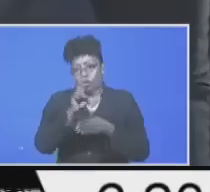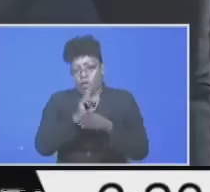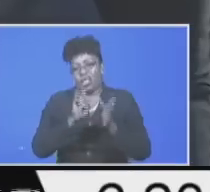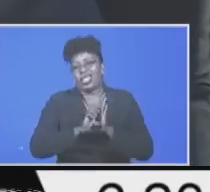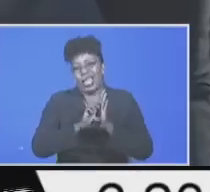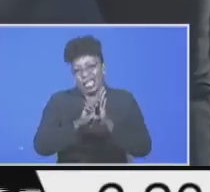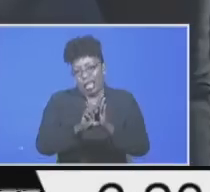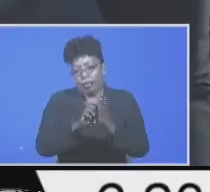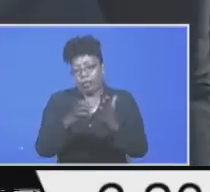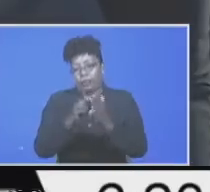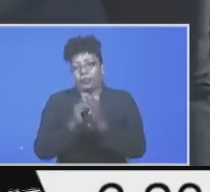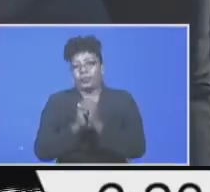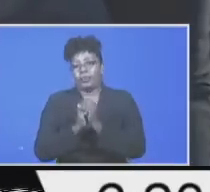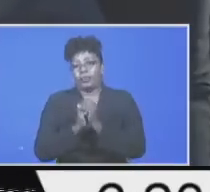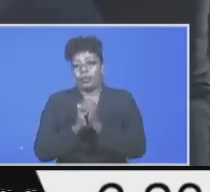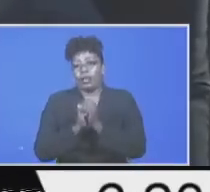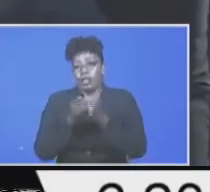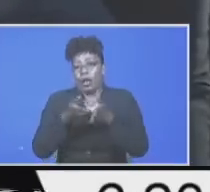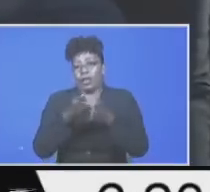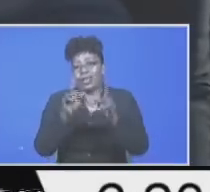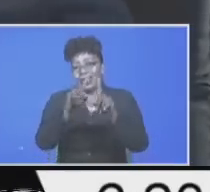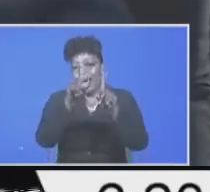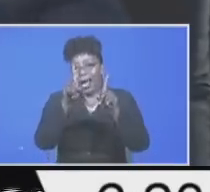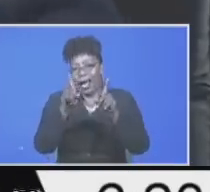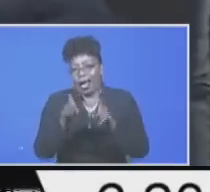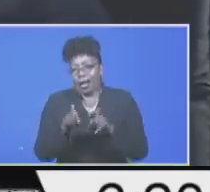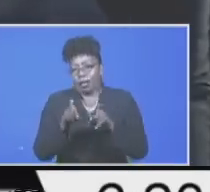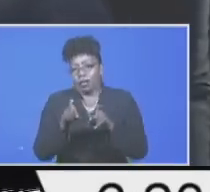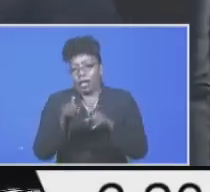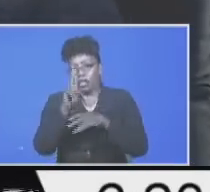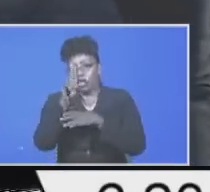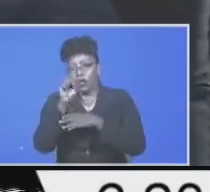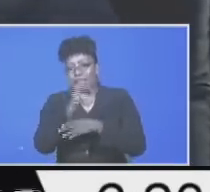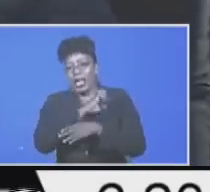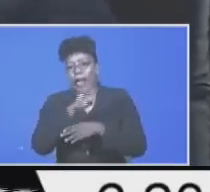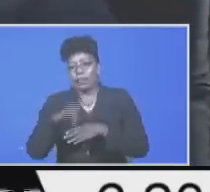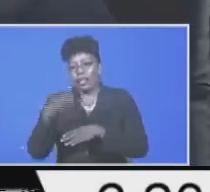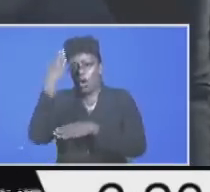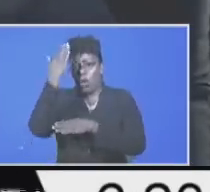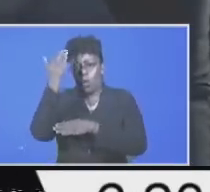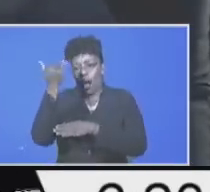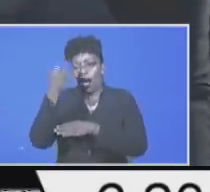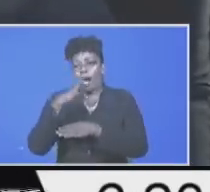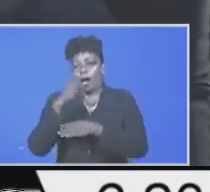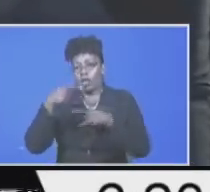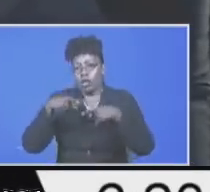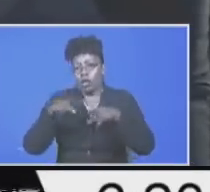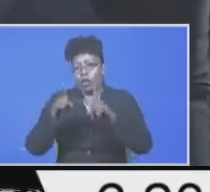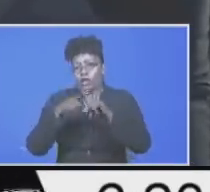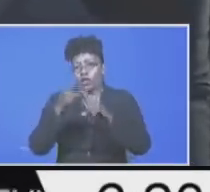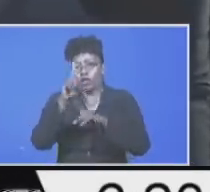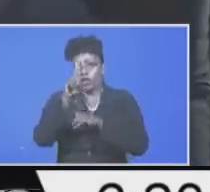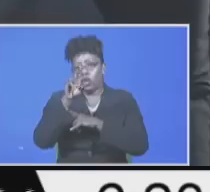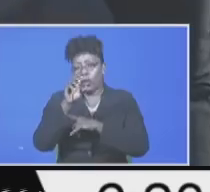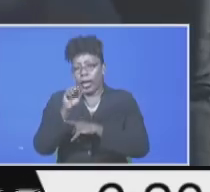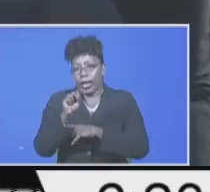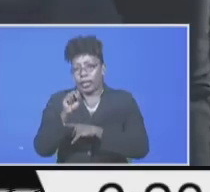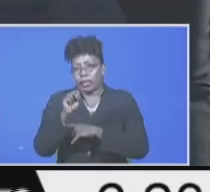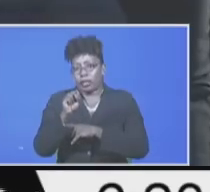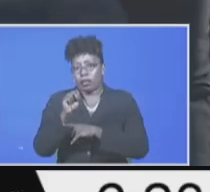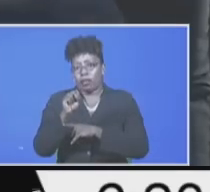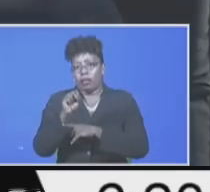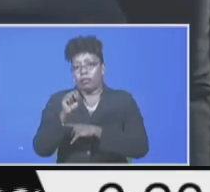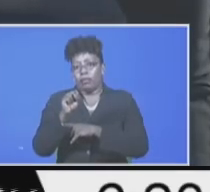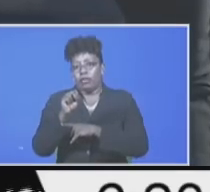example. And he's asked by a consular officer at the U.S. Embassy, why are you going to the United States?